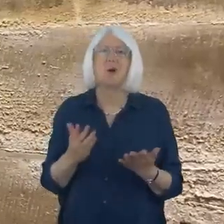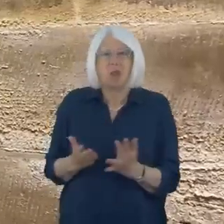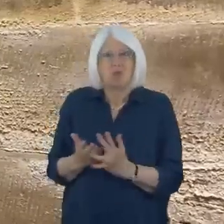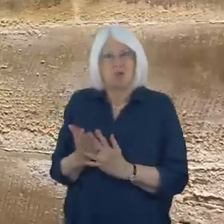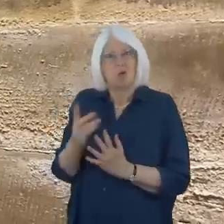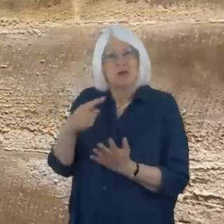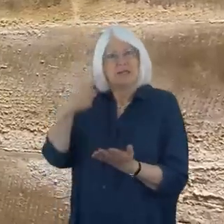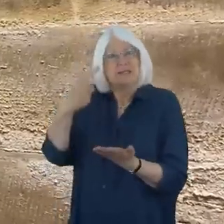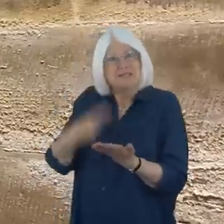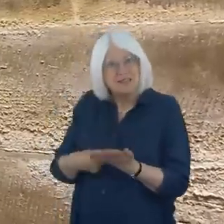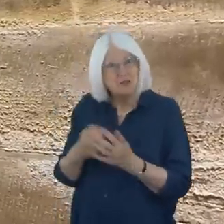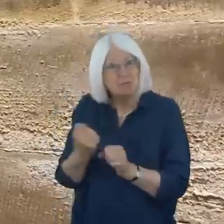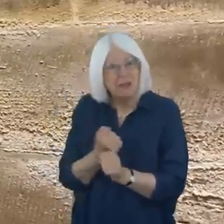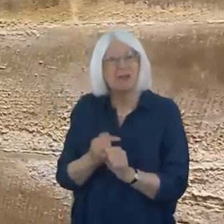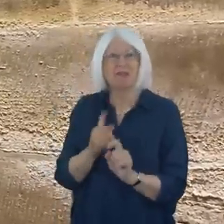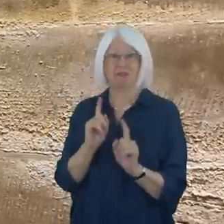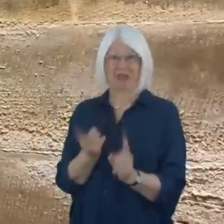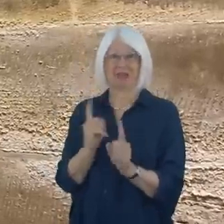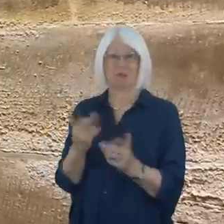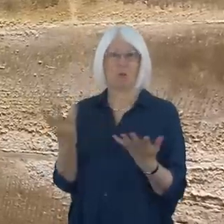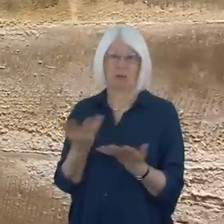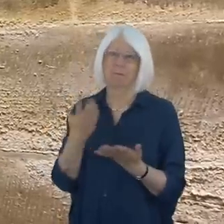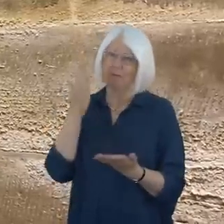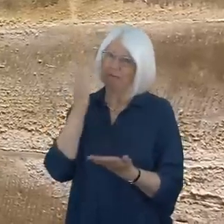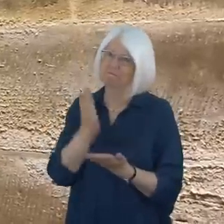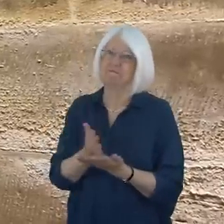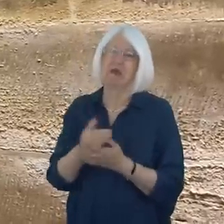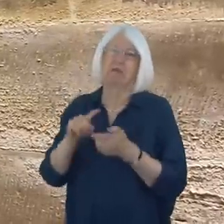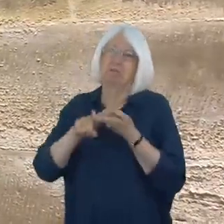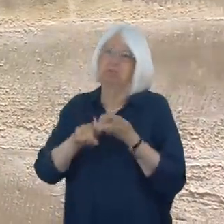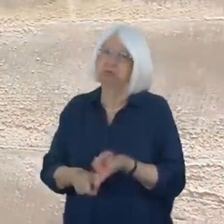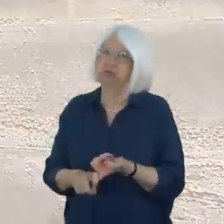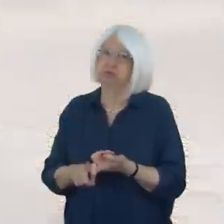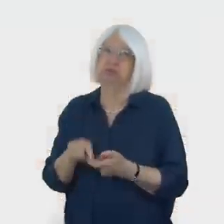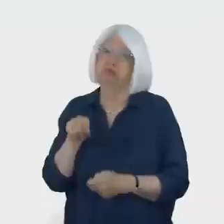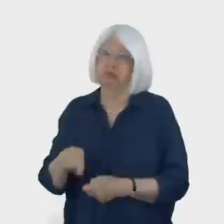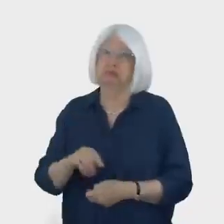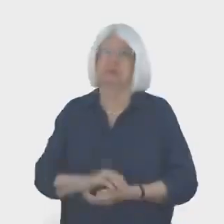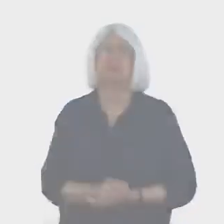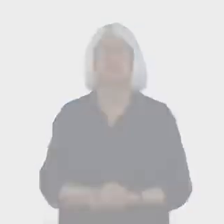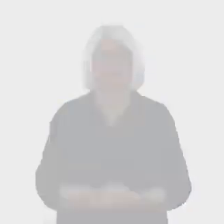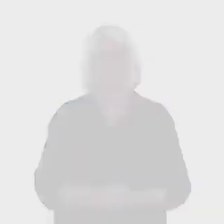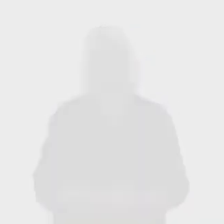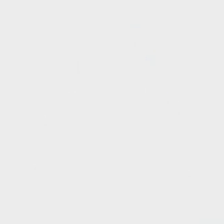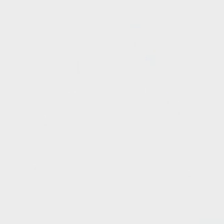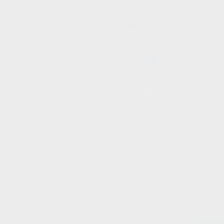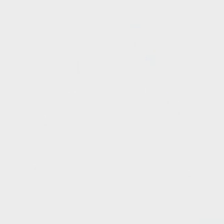making that my faith is most relied upon.